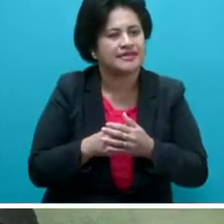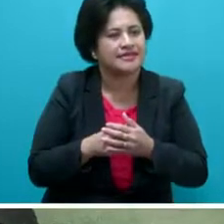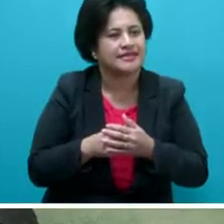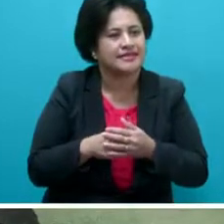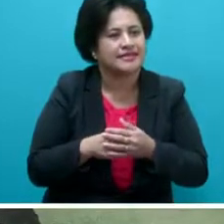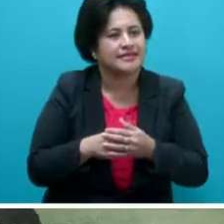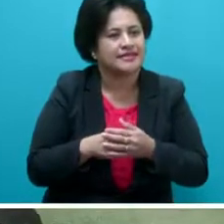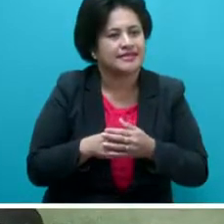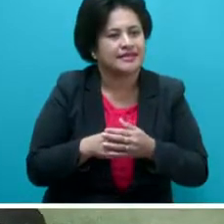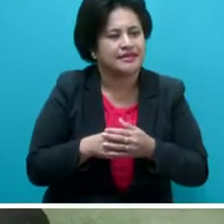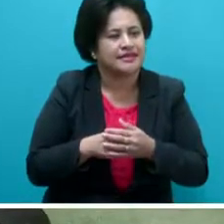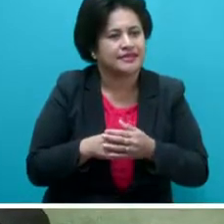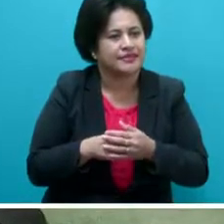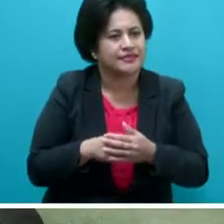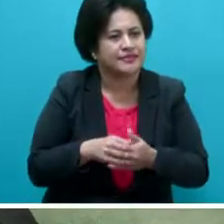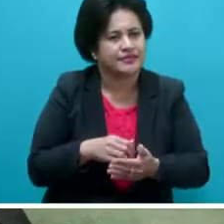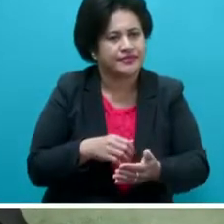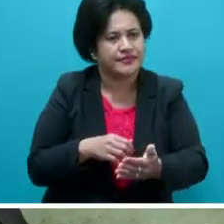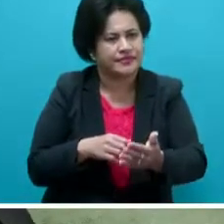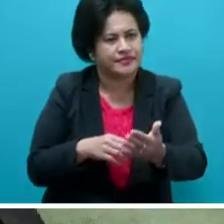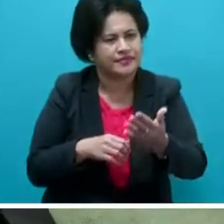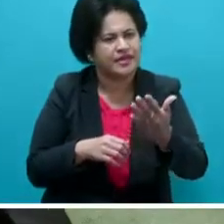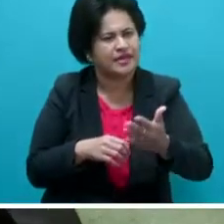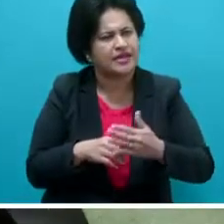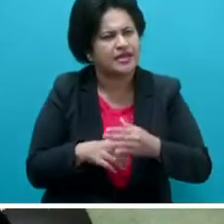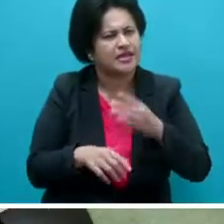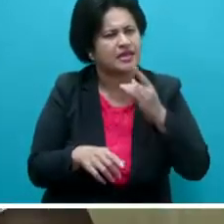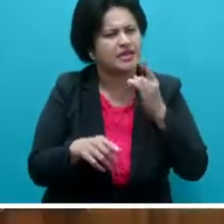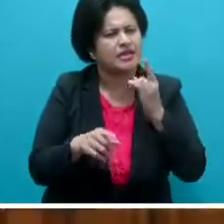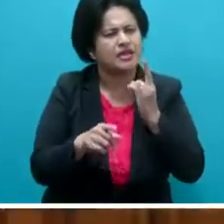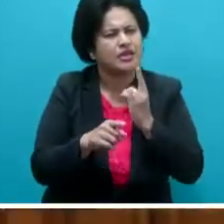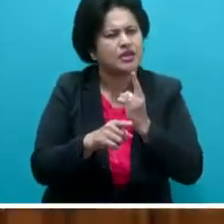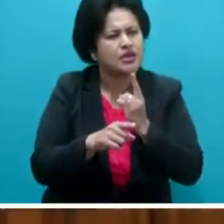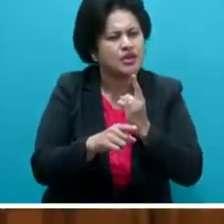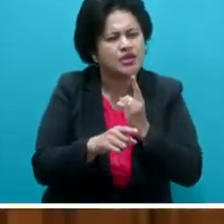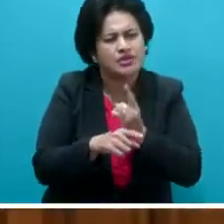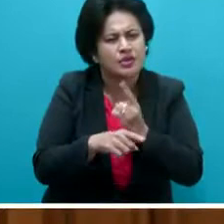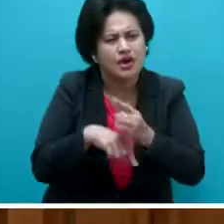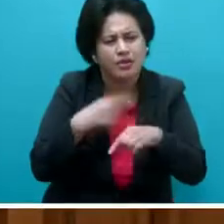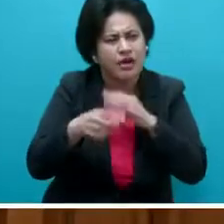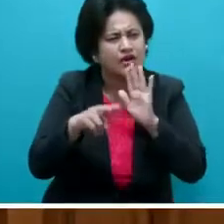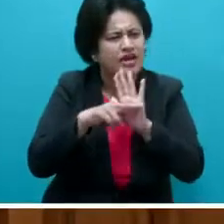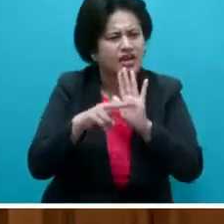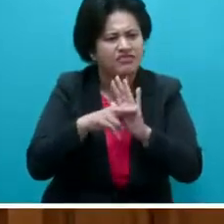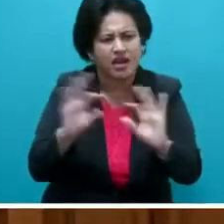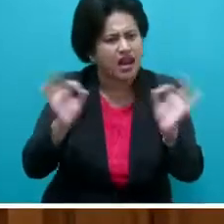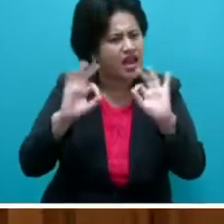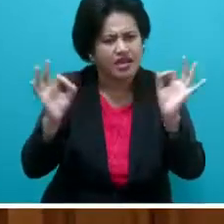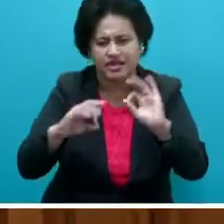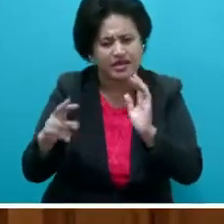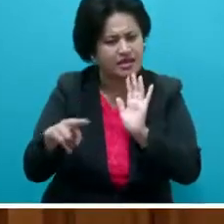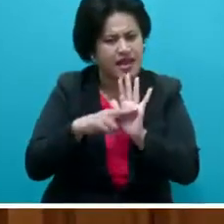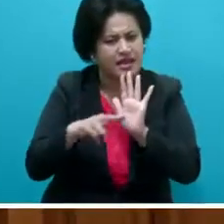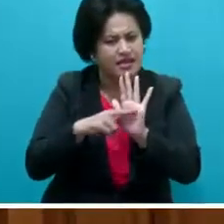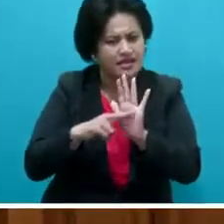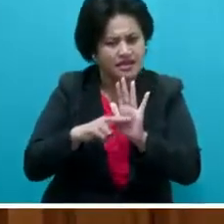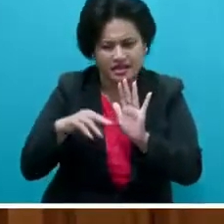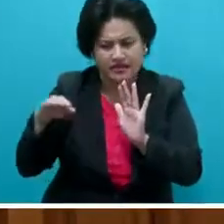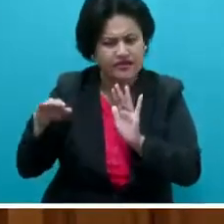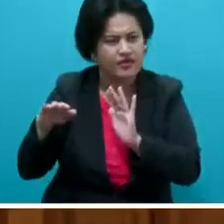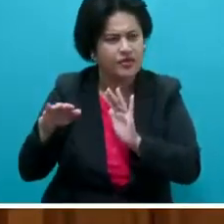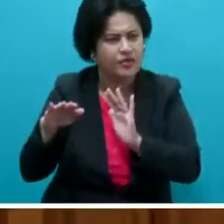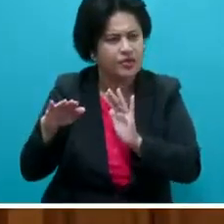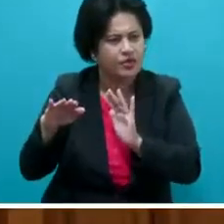have the floor. Honorable Speaker, he's saying that there was negative growth. I have the figures here. There's no negative growth in